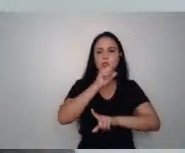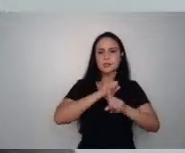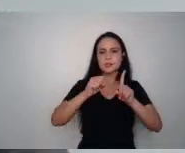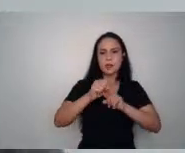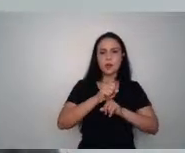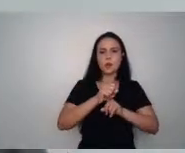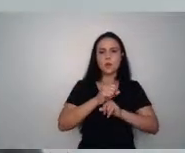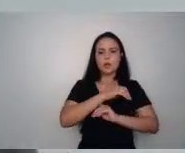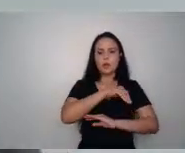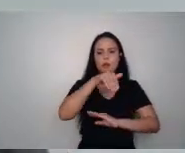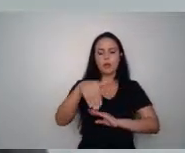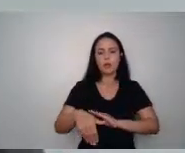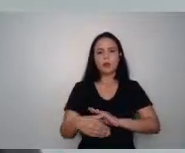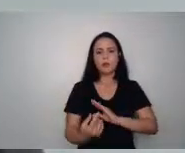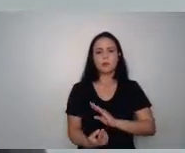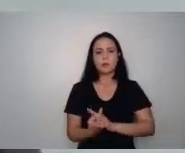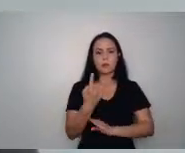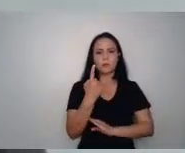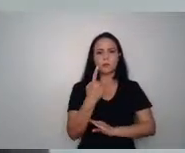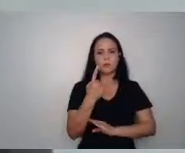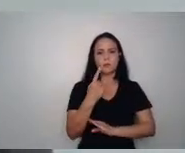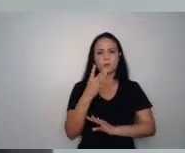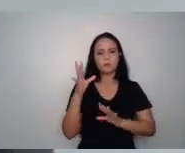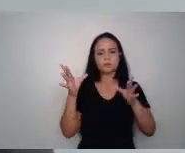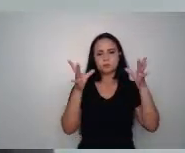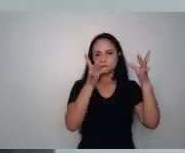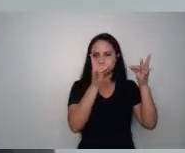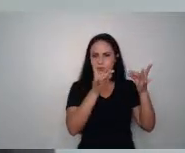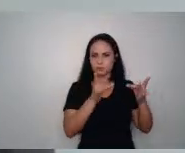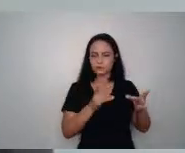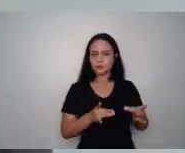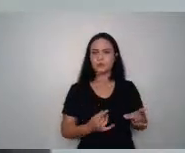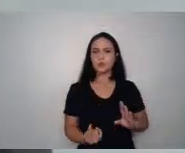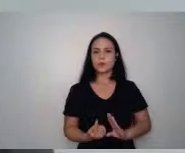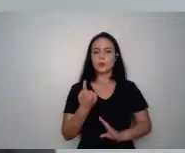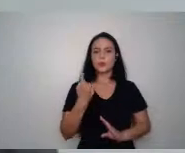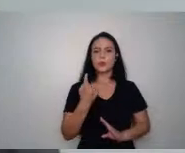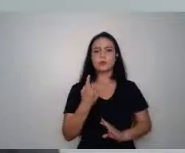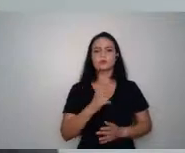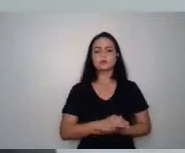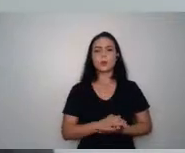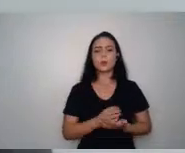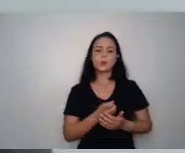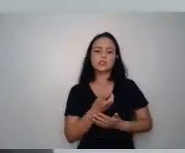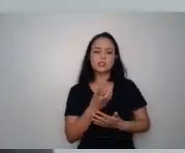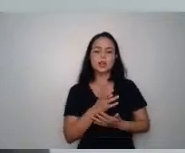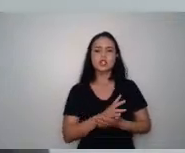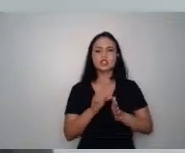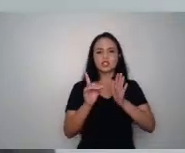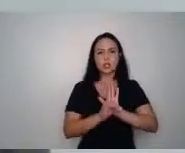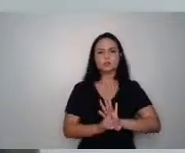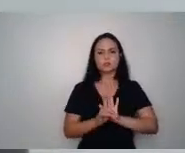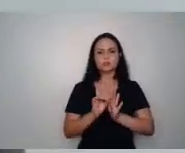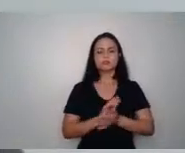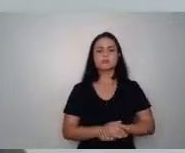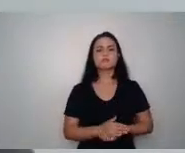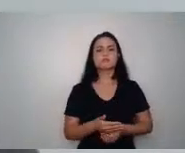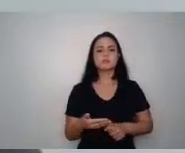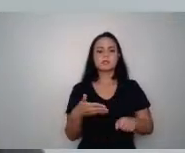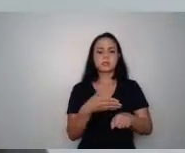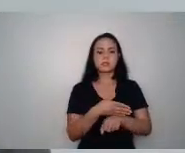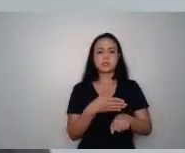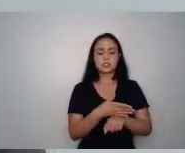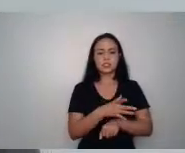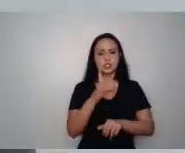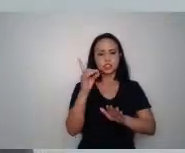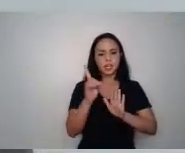specific provision that mentions social rights, and it ranks a number of